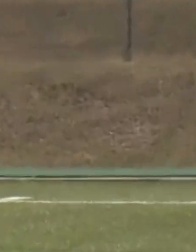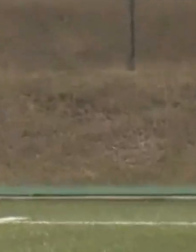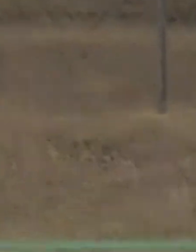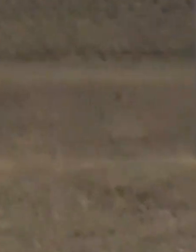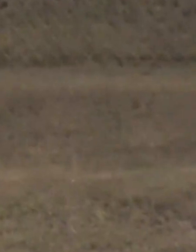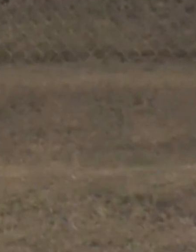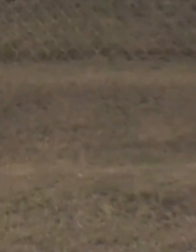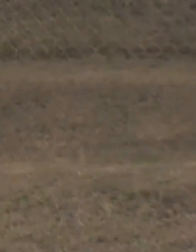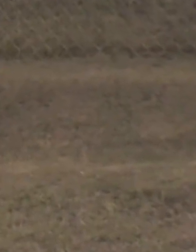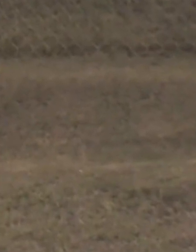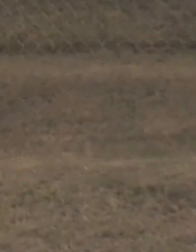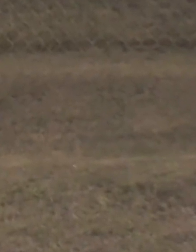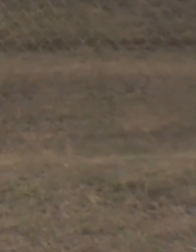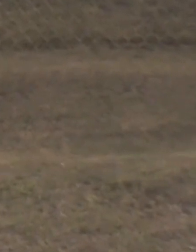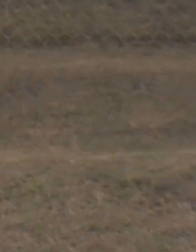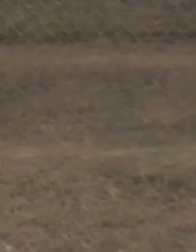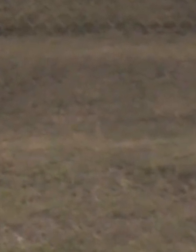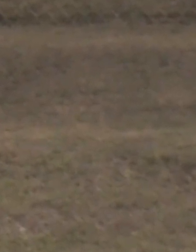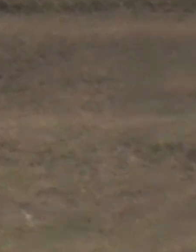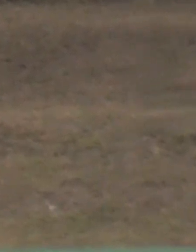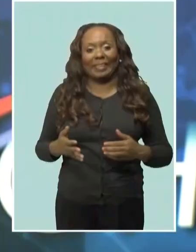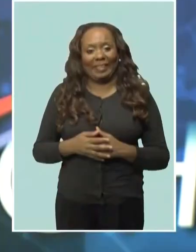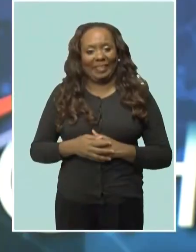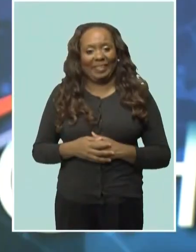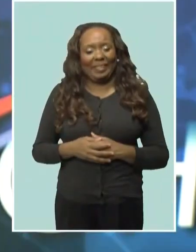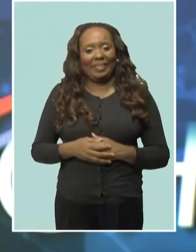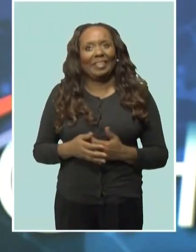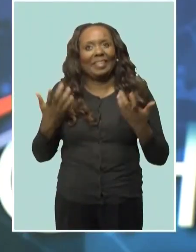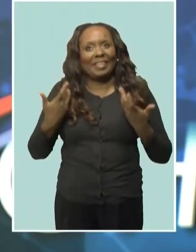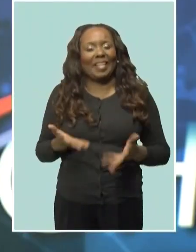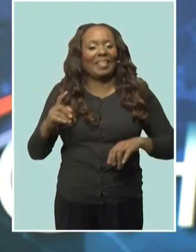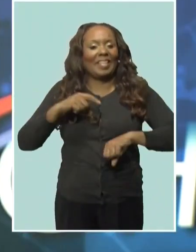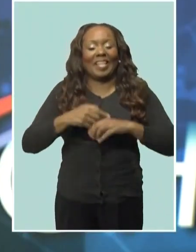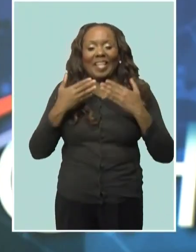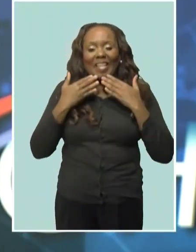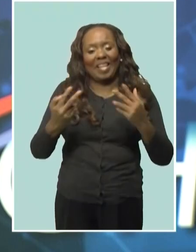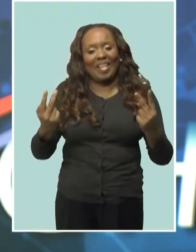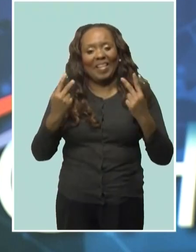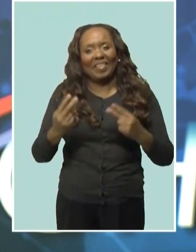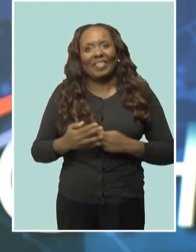beat Empire 3-0. Well, that's our time tonight. Thank you for